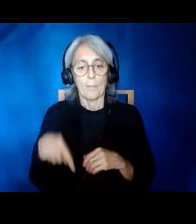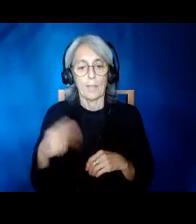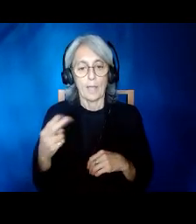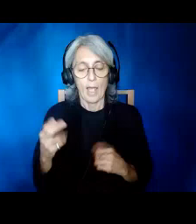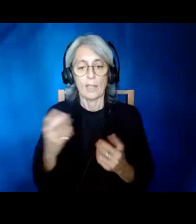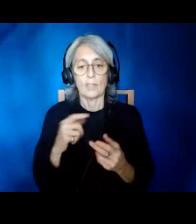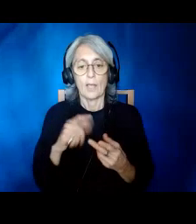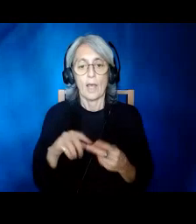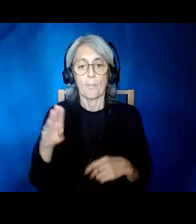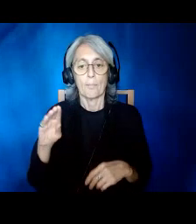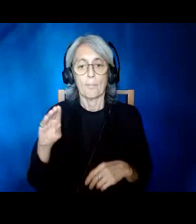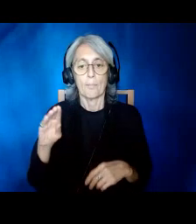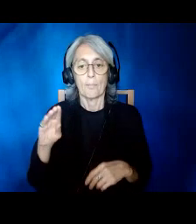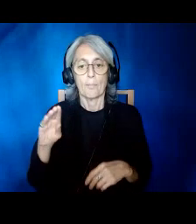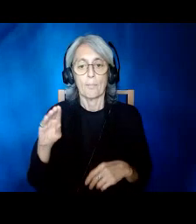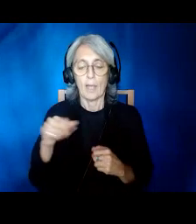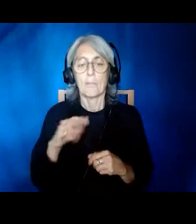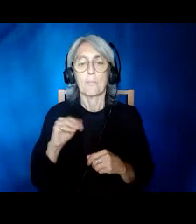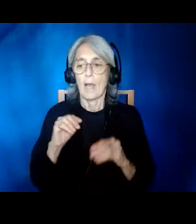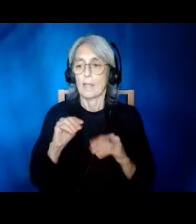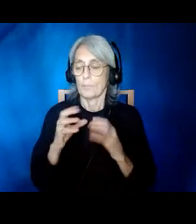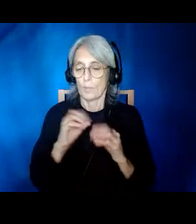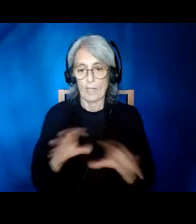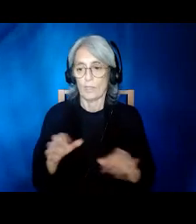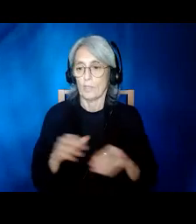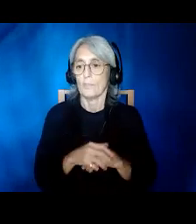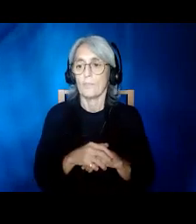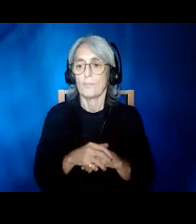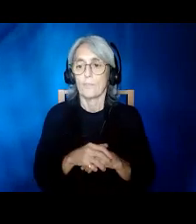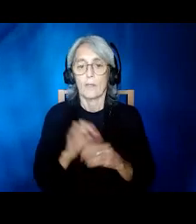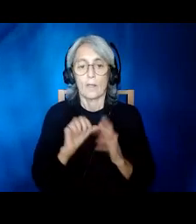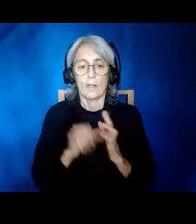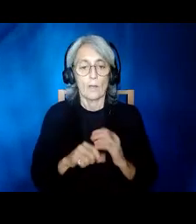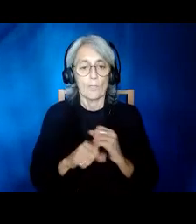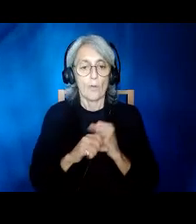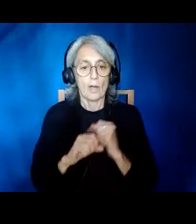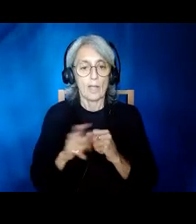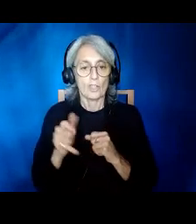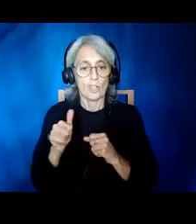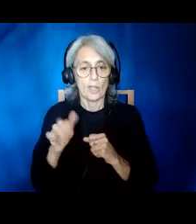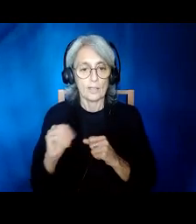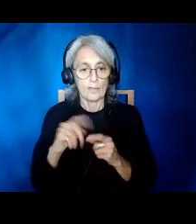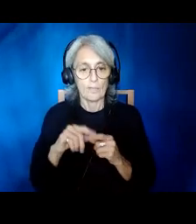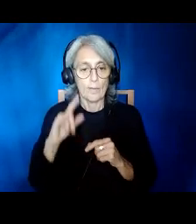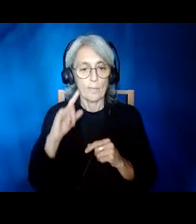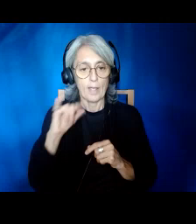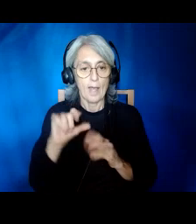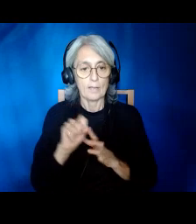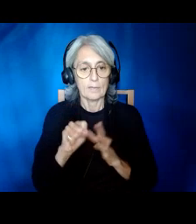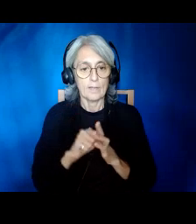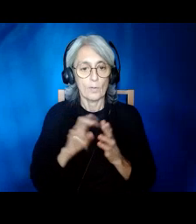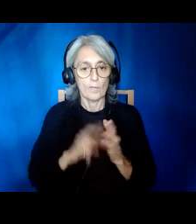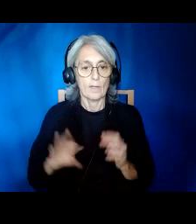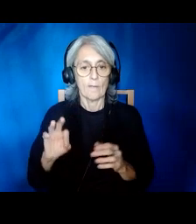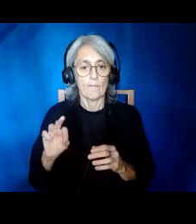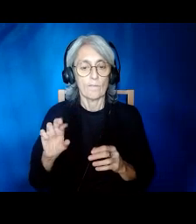Arts degree in Mass Communications with an emphasis in broadcast journalism from California State University, Fresno. We are thrilled to have her on